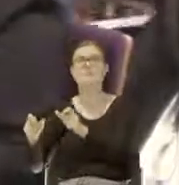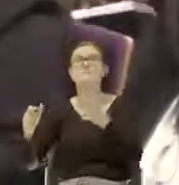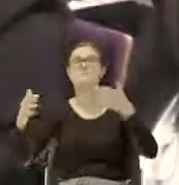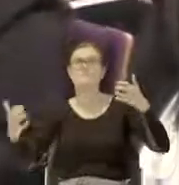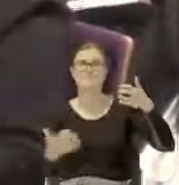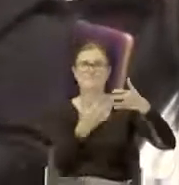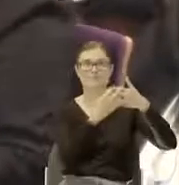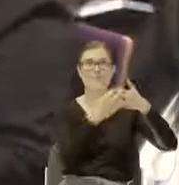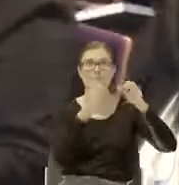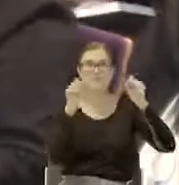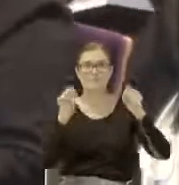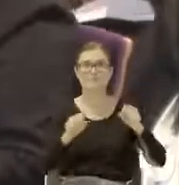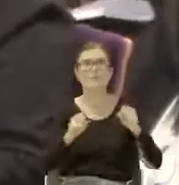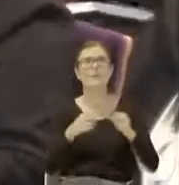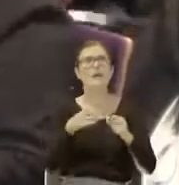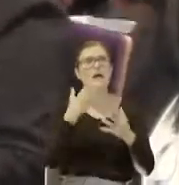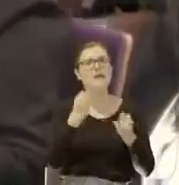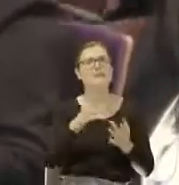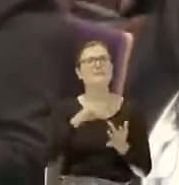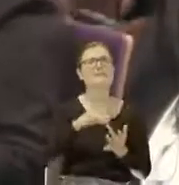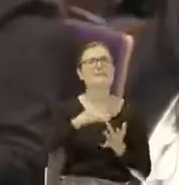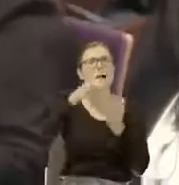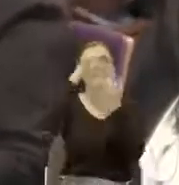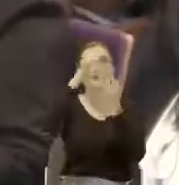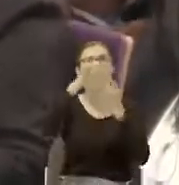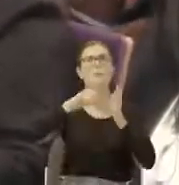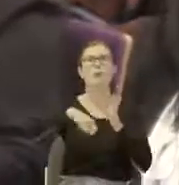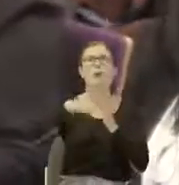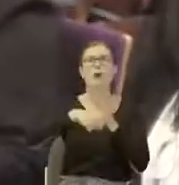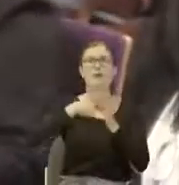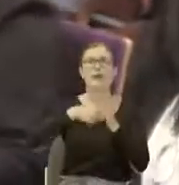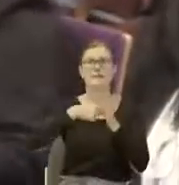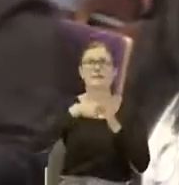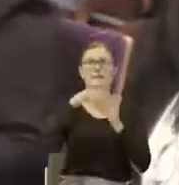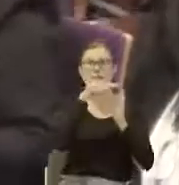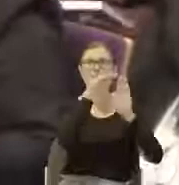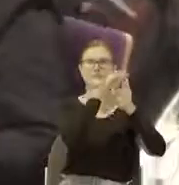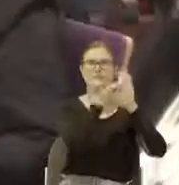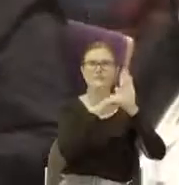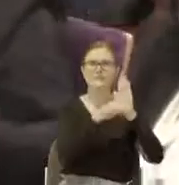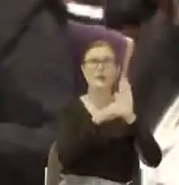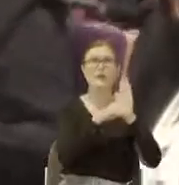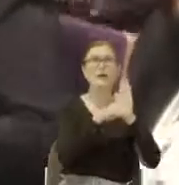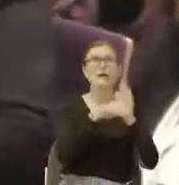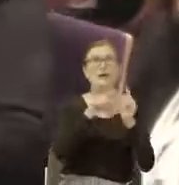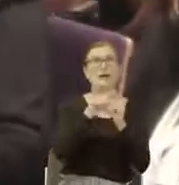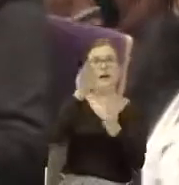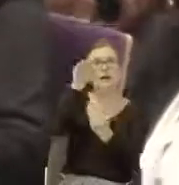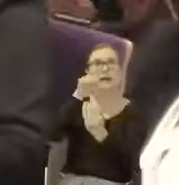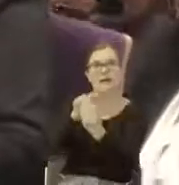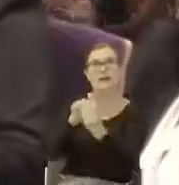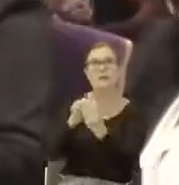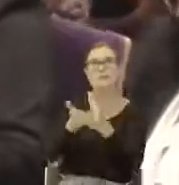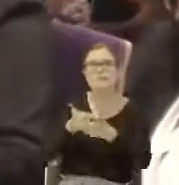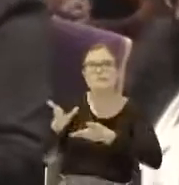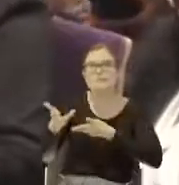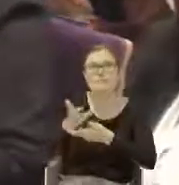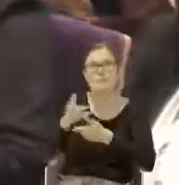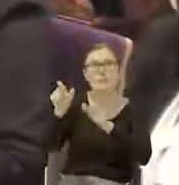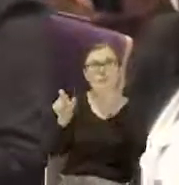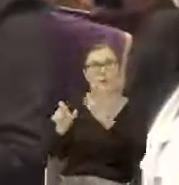people, programs of consulting people. We calling them ITPs, as you've